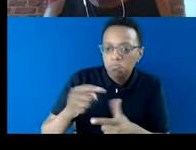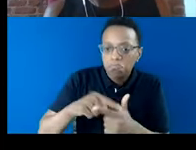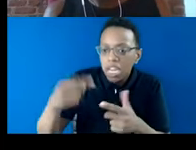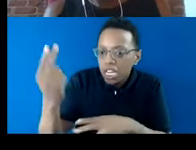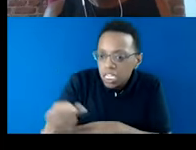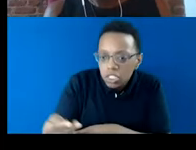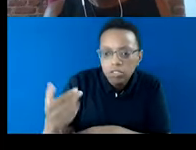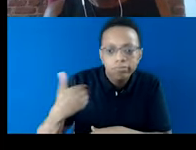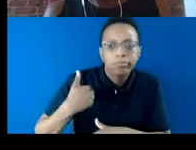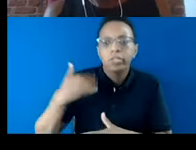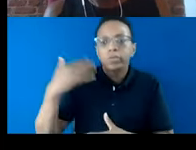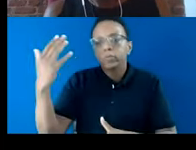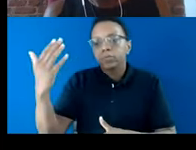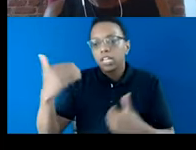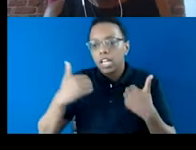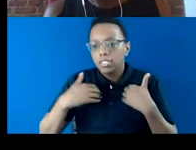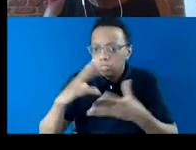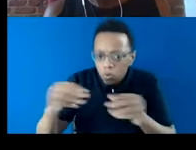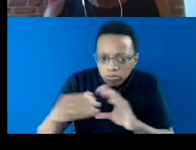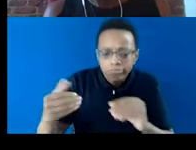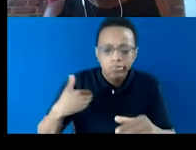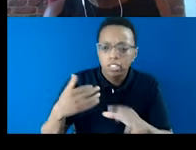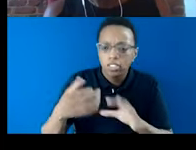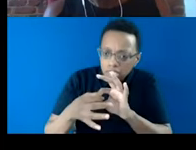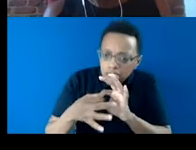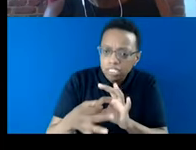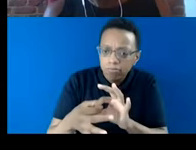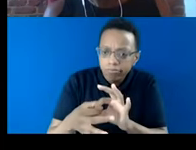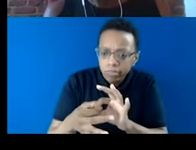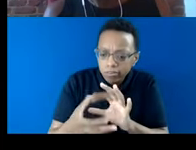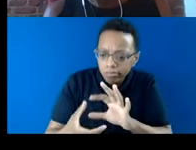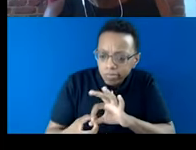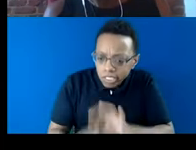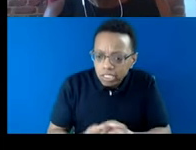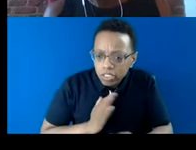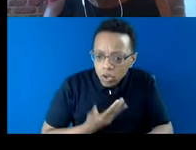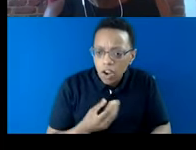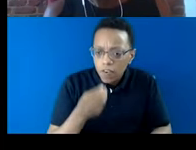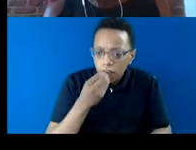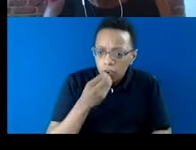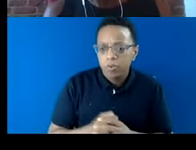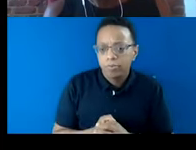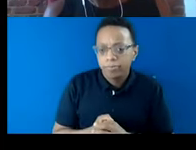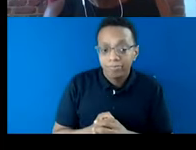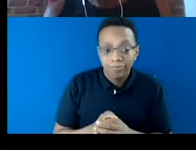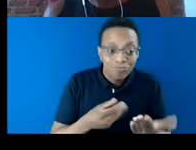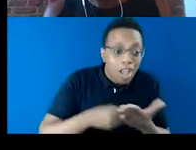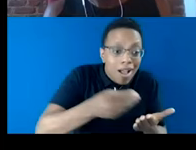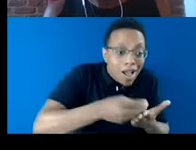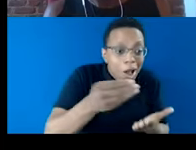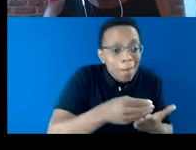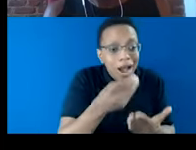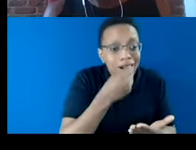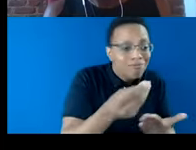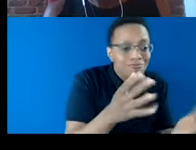stories, it has relationships that tie us to our food. Food is more than something you just buy at the store, something